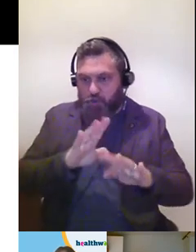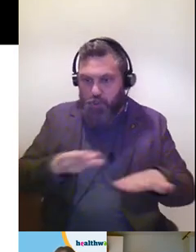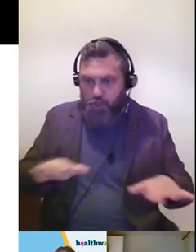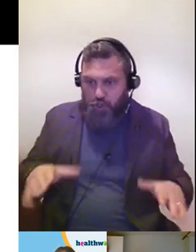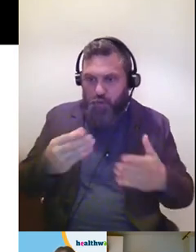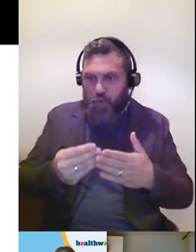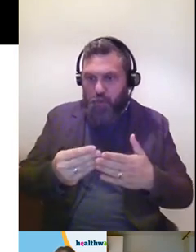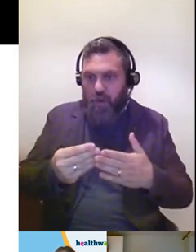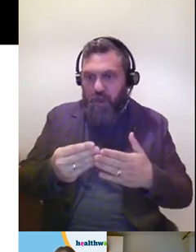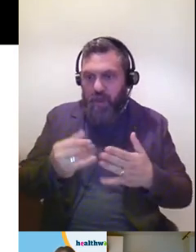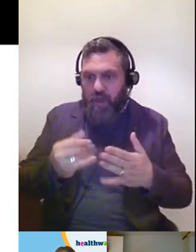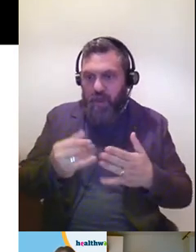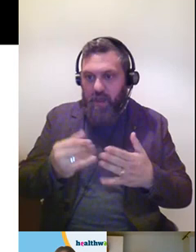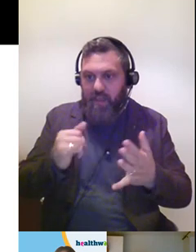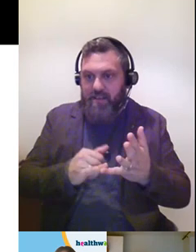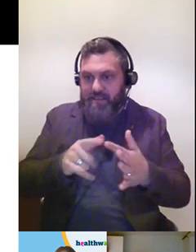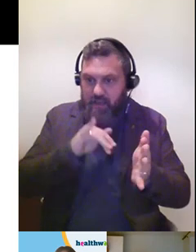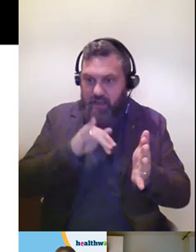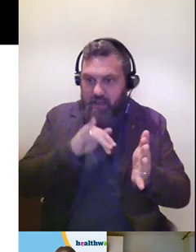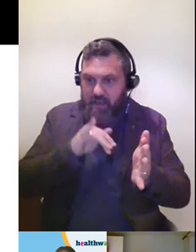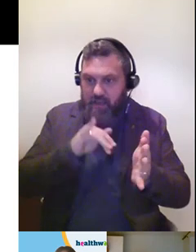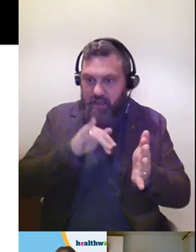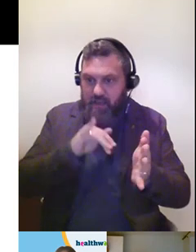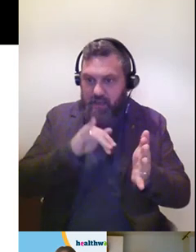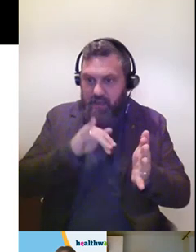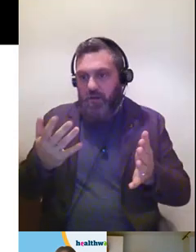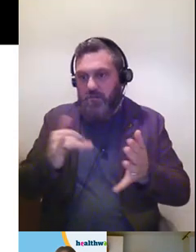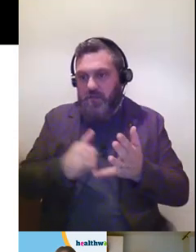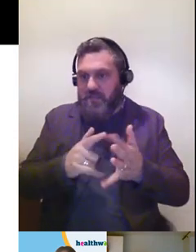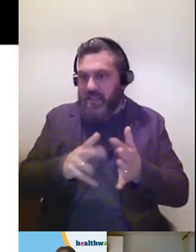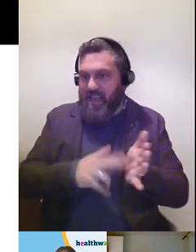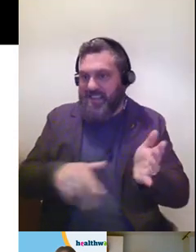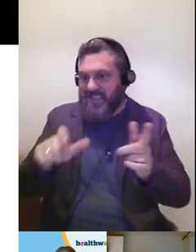special educational needs and disabilities,